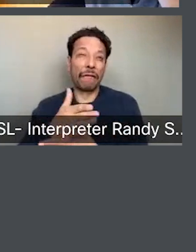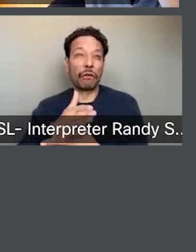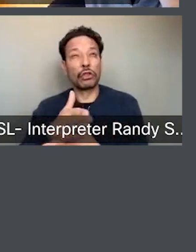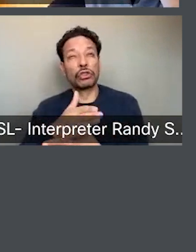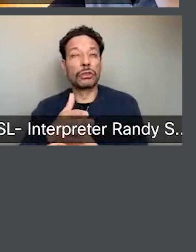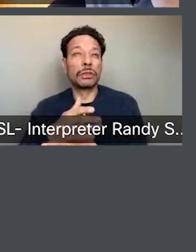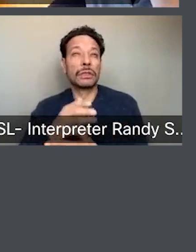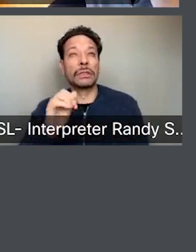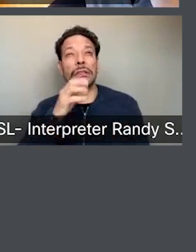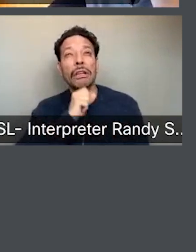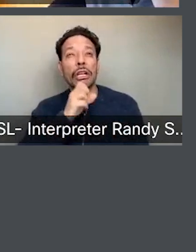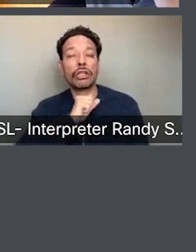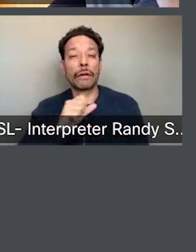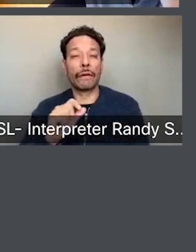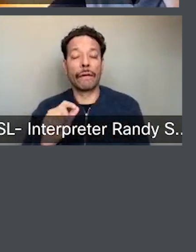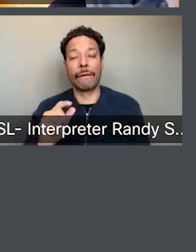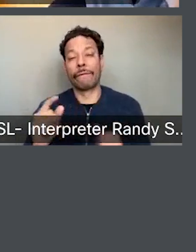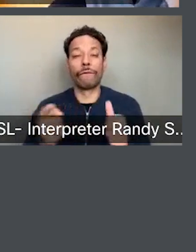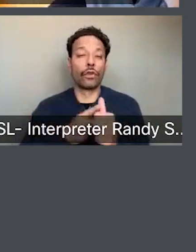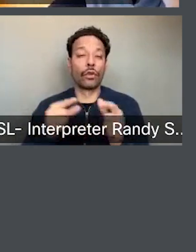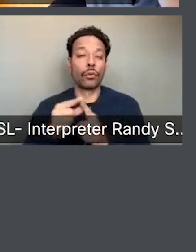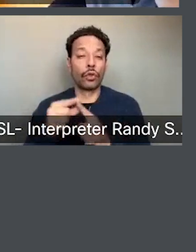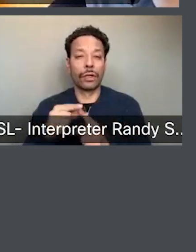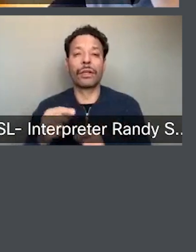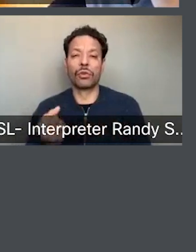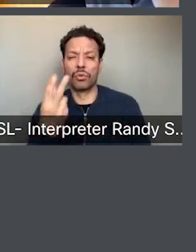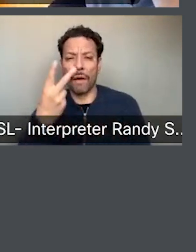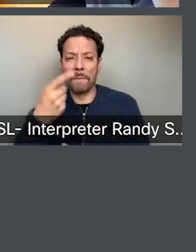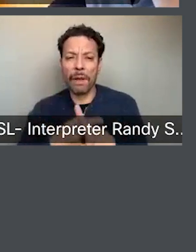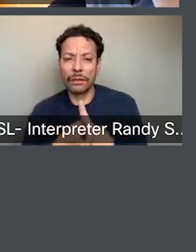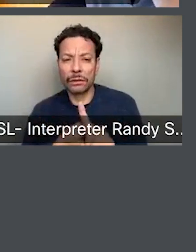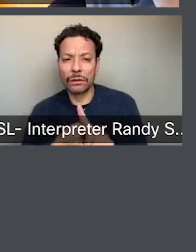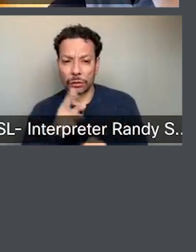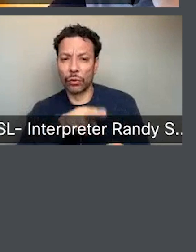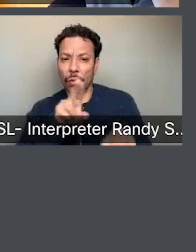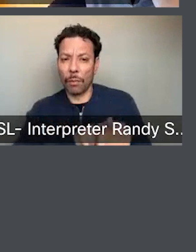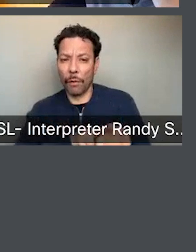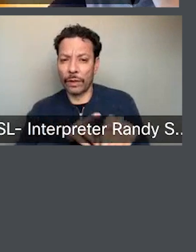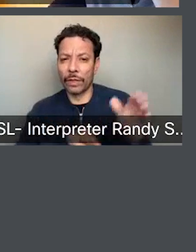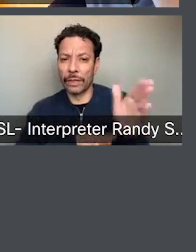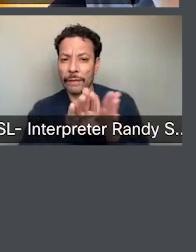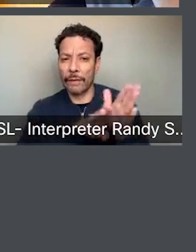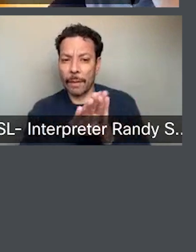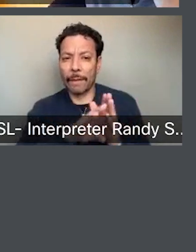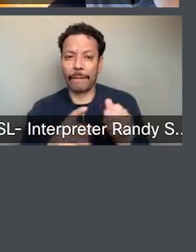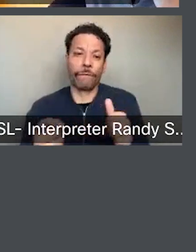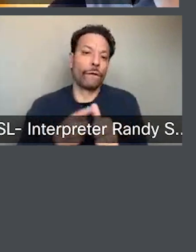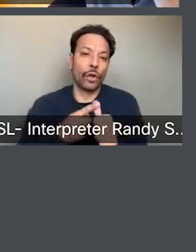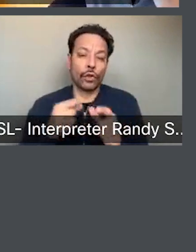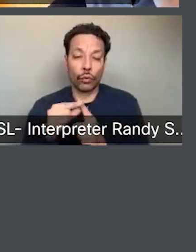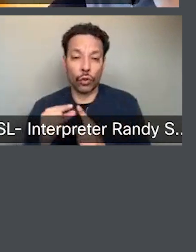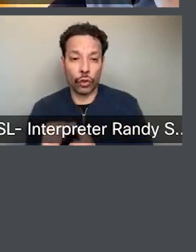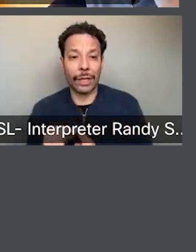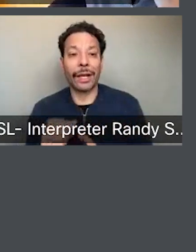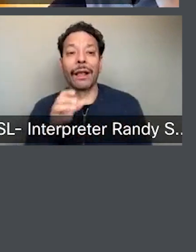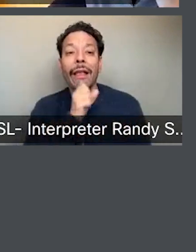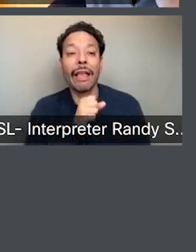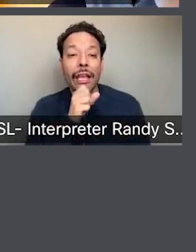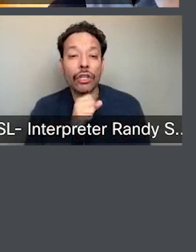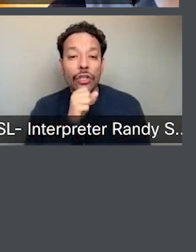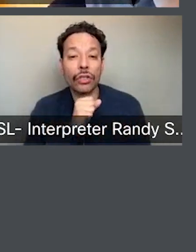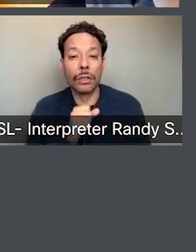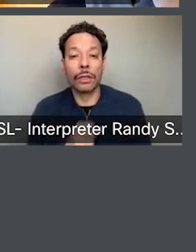right around 12 months, which is normal for the development of first words. But the age for first